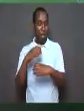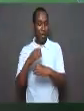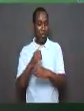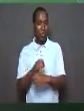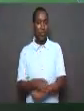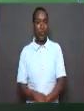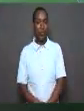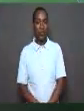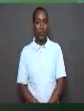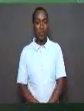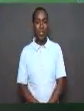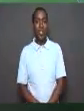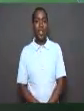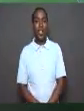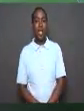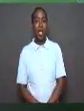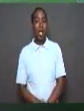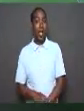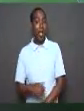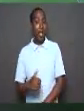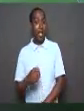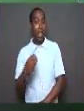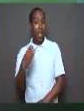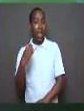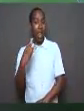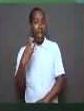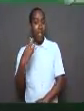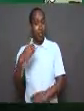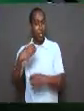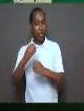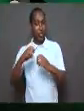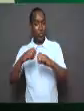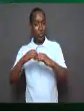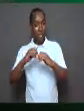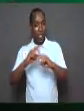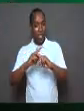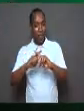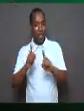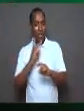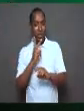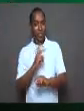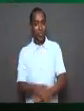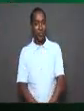that differentiate it from the light microscope.